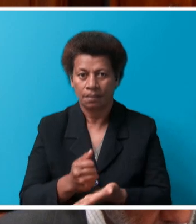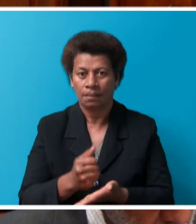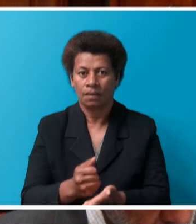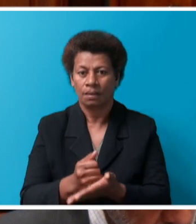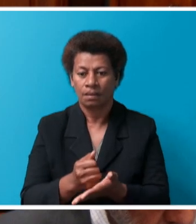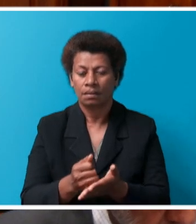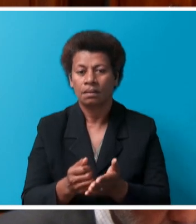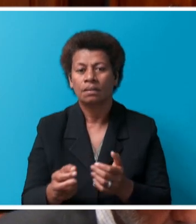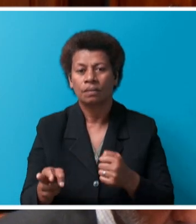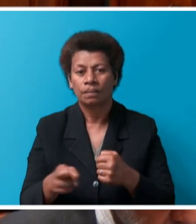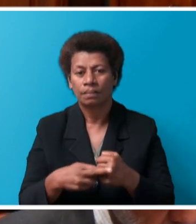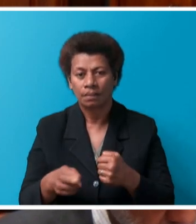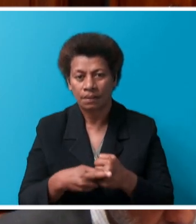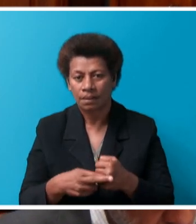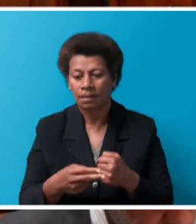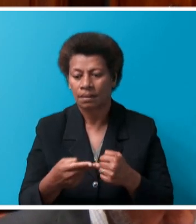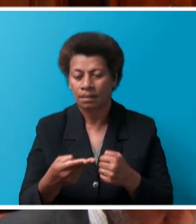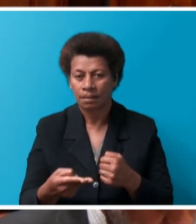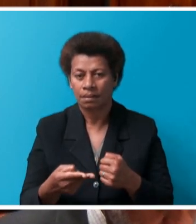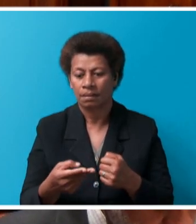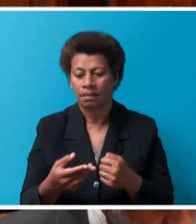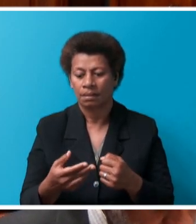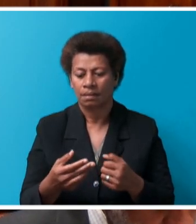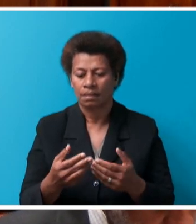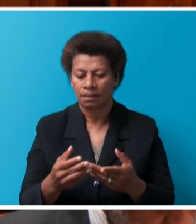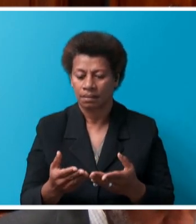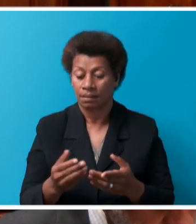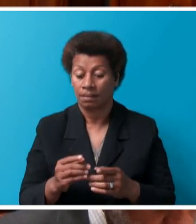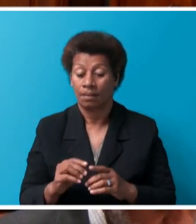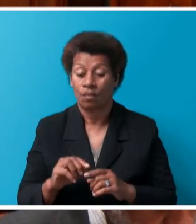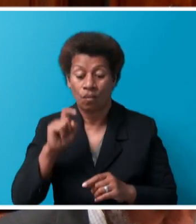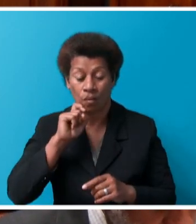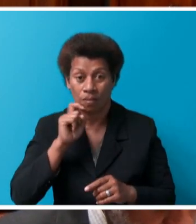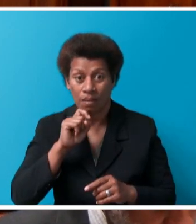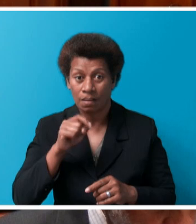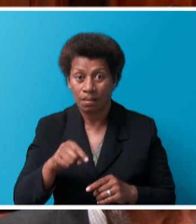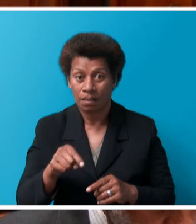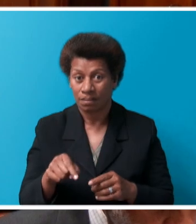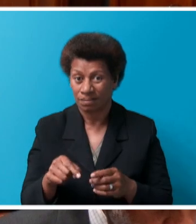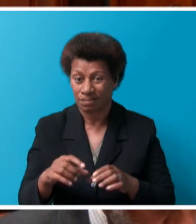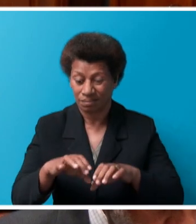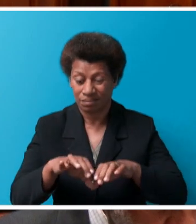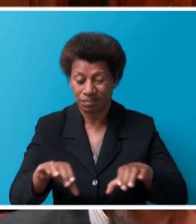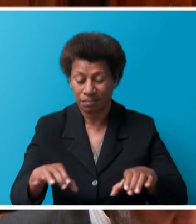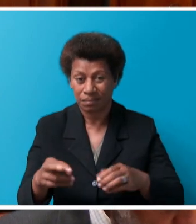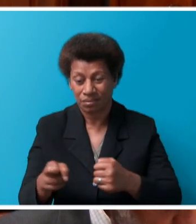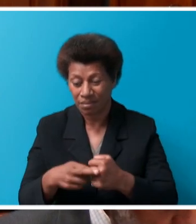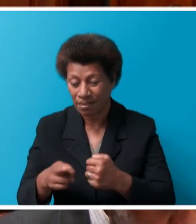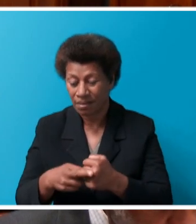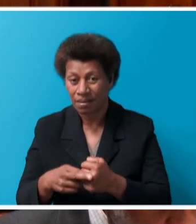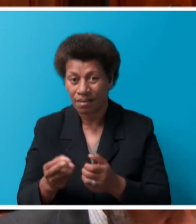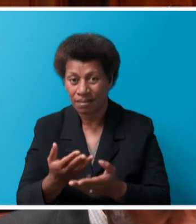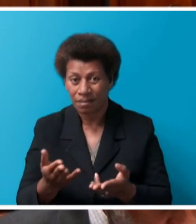repairing of the existing waterways infrastructure, which includes the repairing